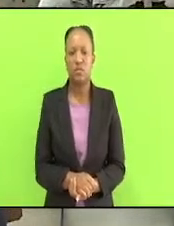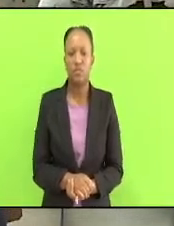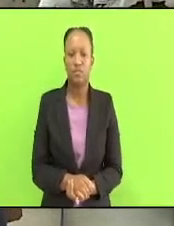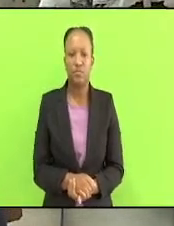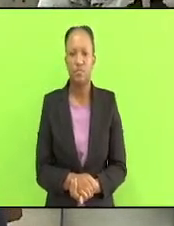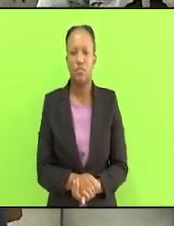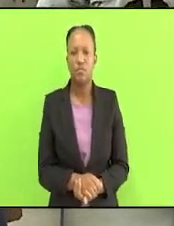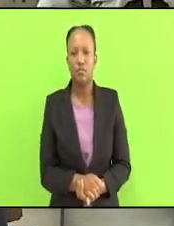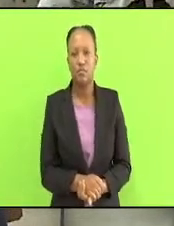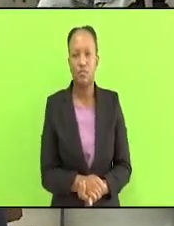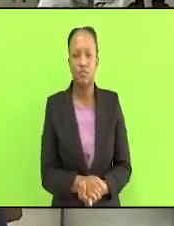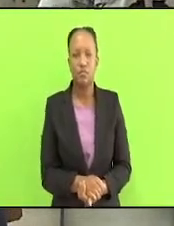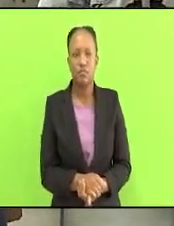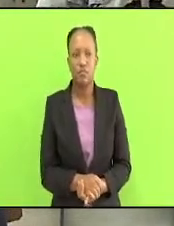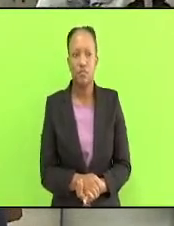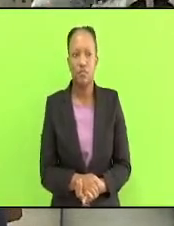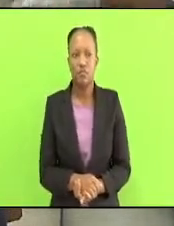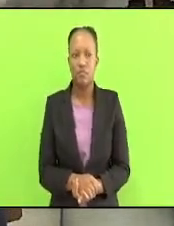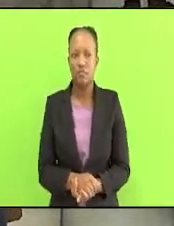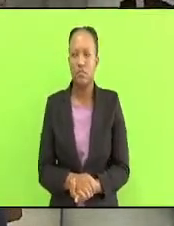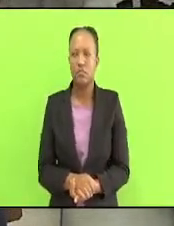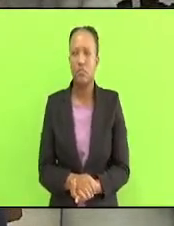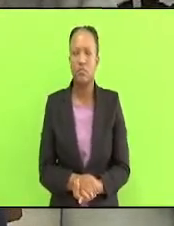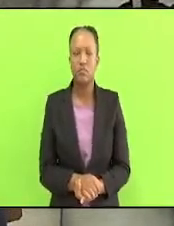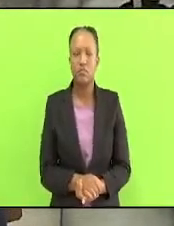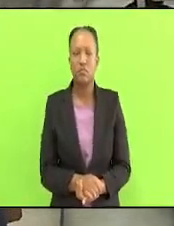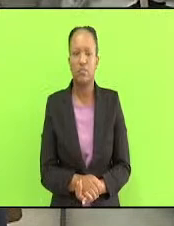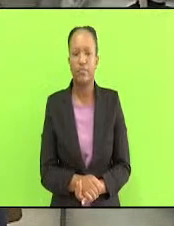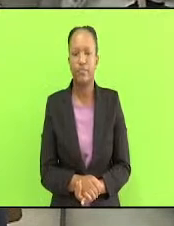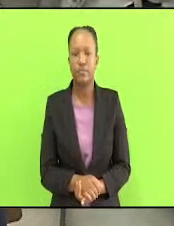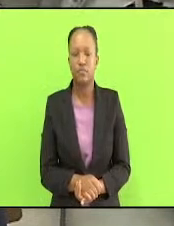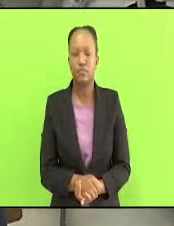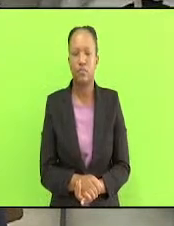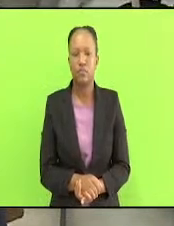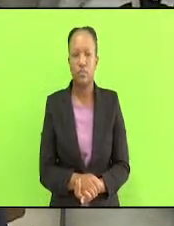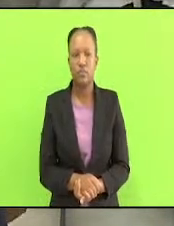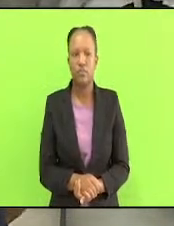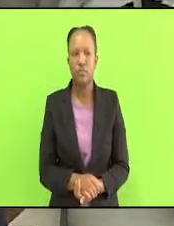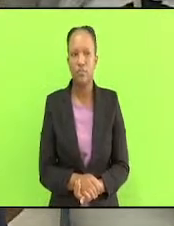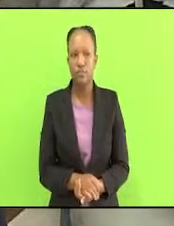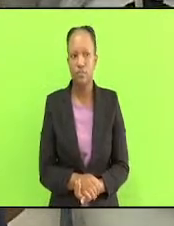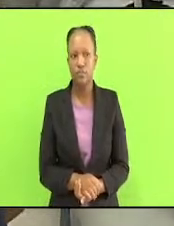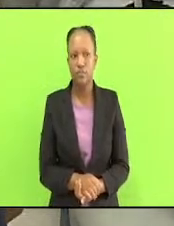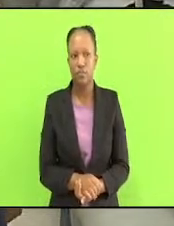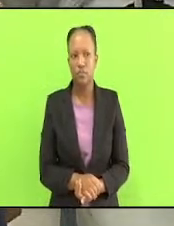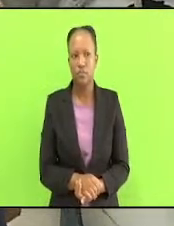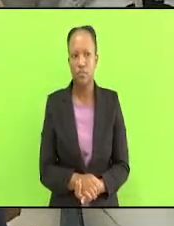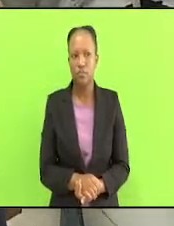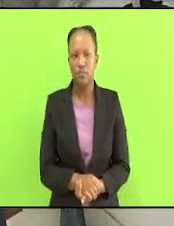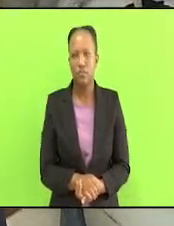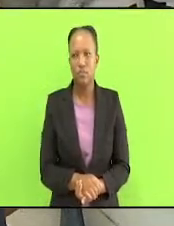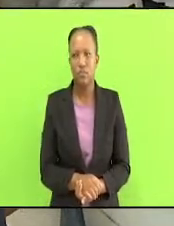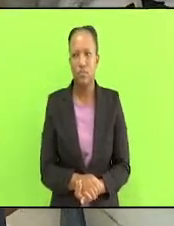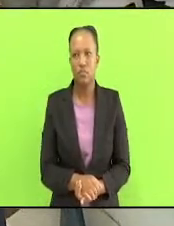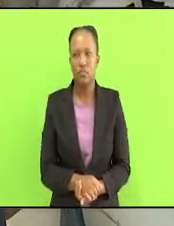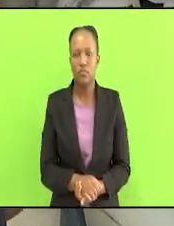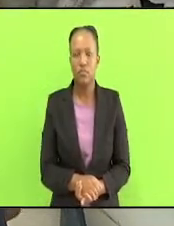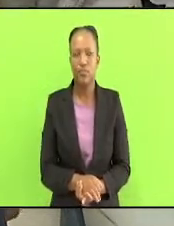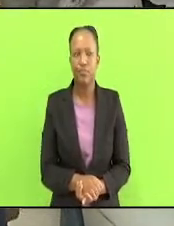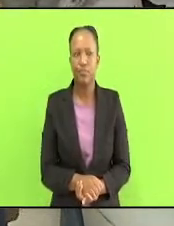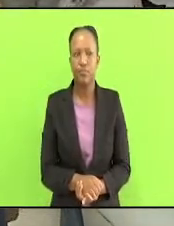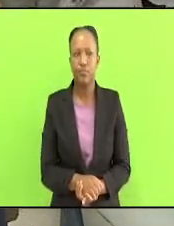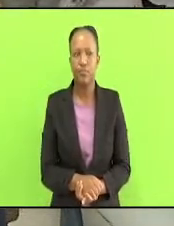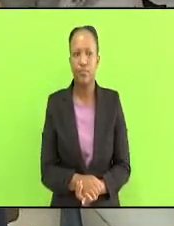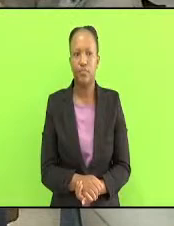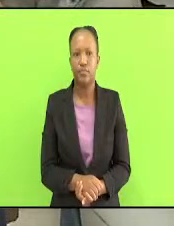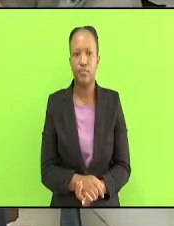myself wearing short pants and vests, and in summer we get cold. Those are the impacts of